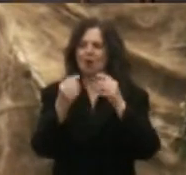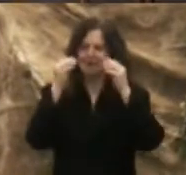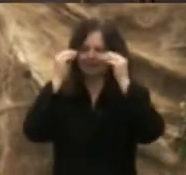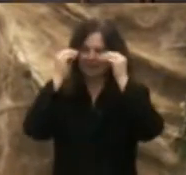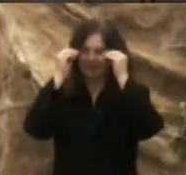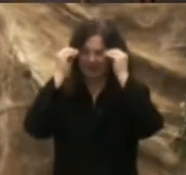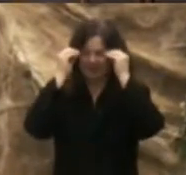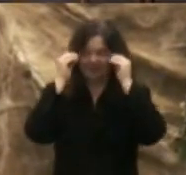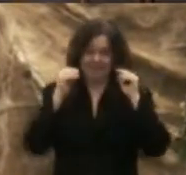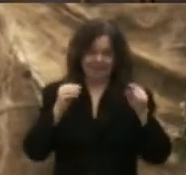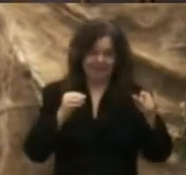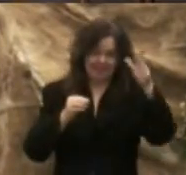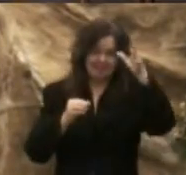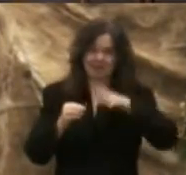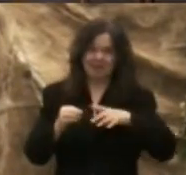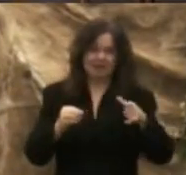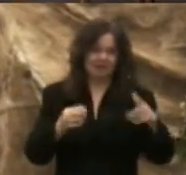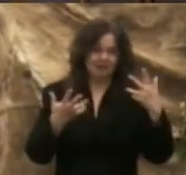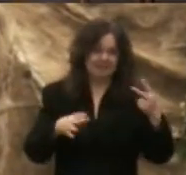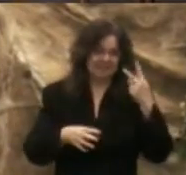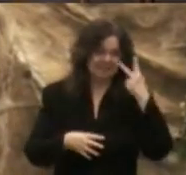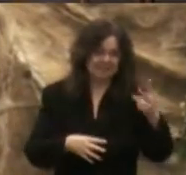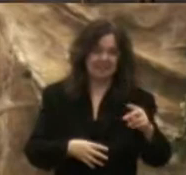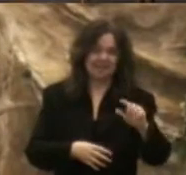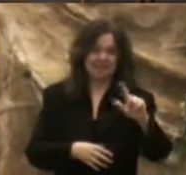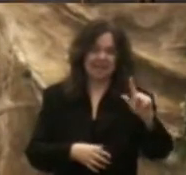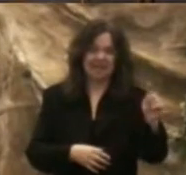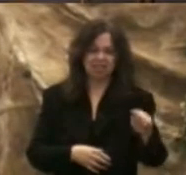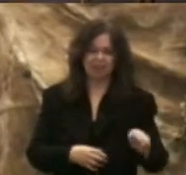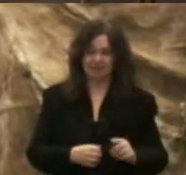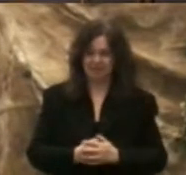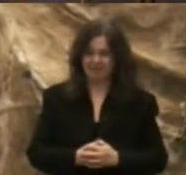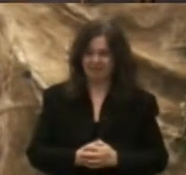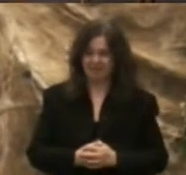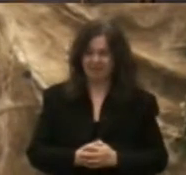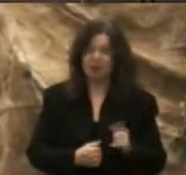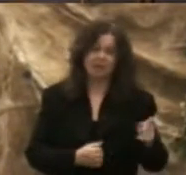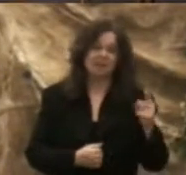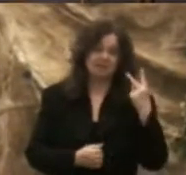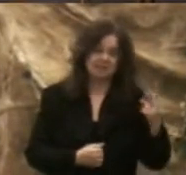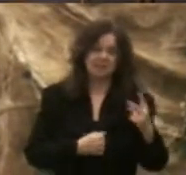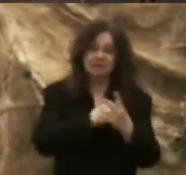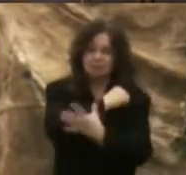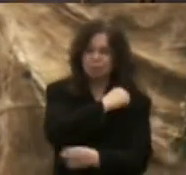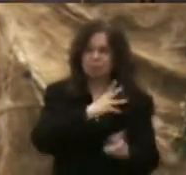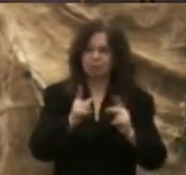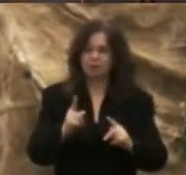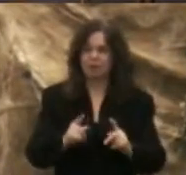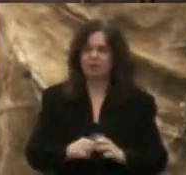This man has seen Lazarus, but Lazarus is